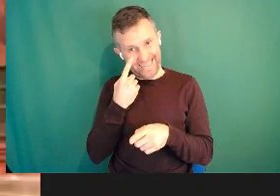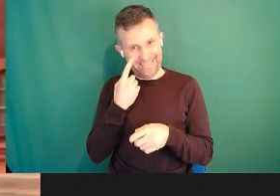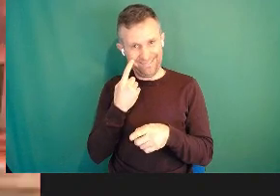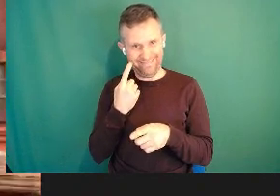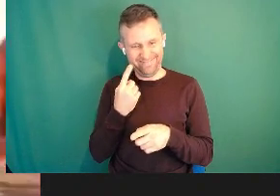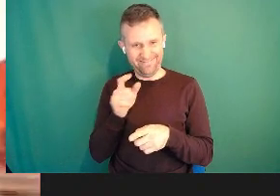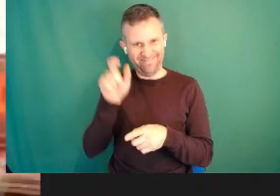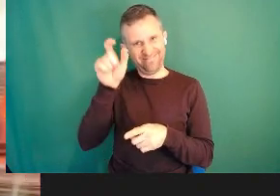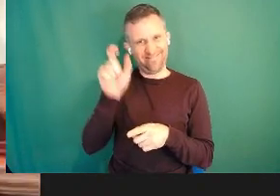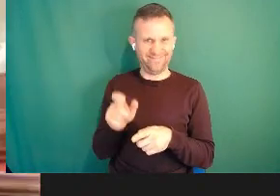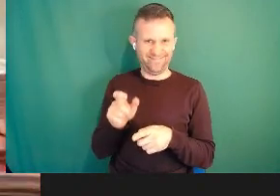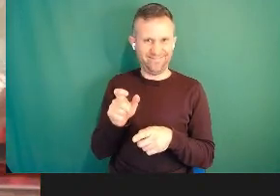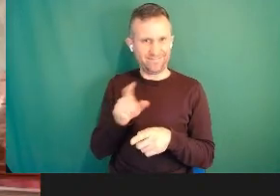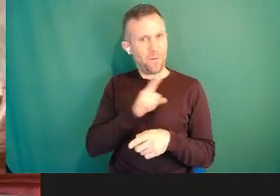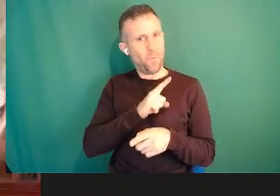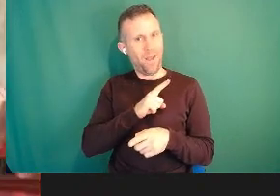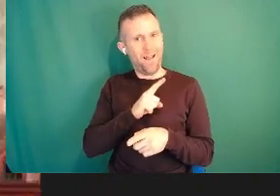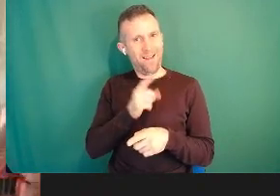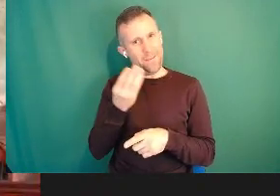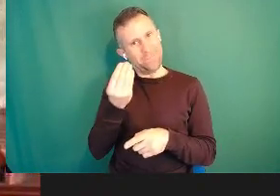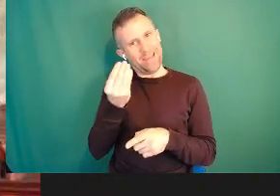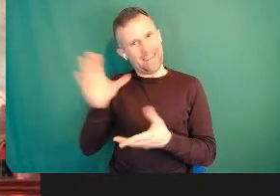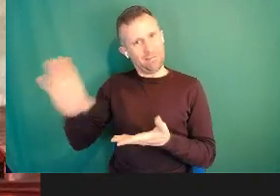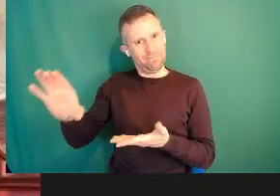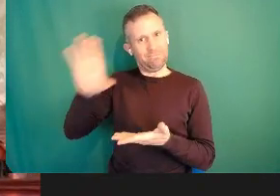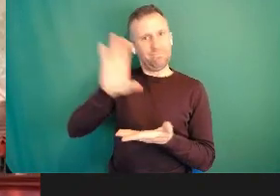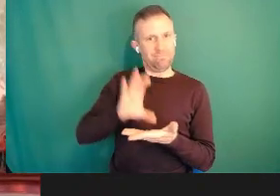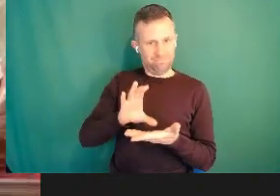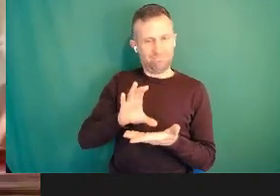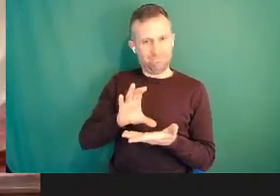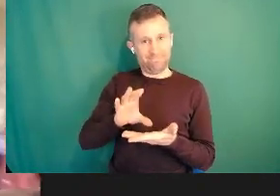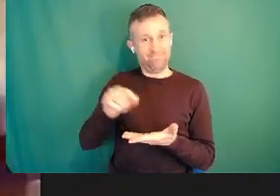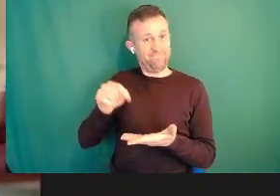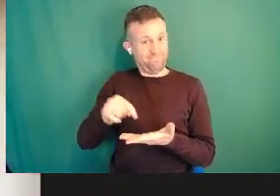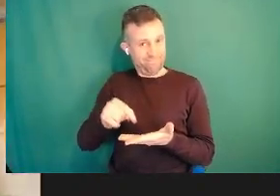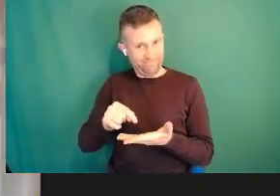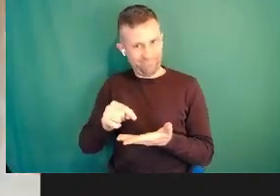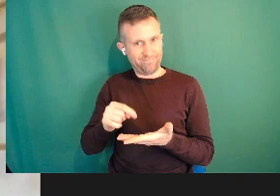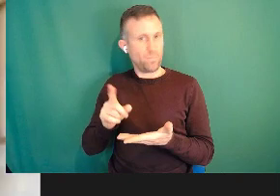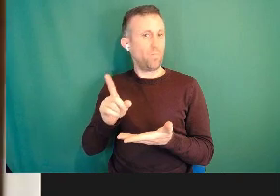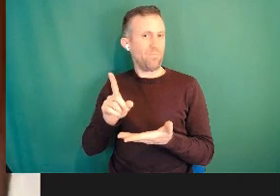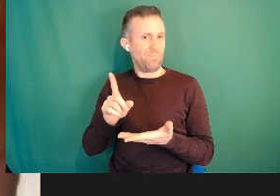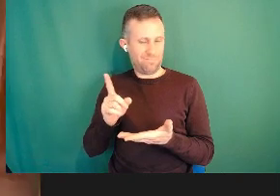their donations will go towards the kind of restoration, conservation of the manor house.